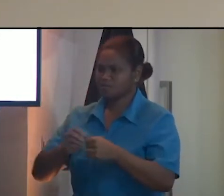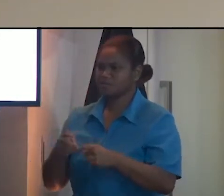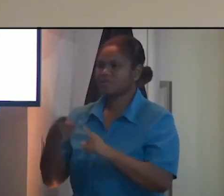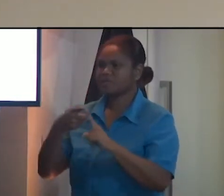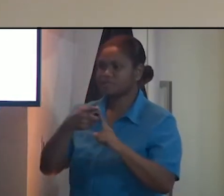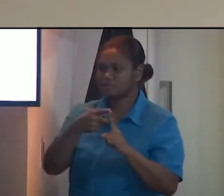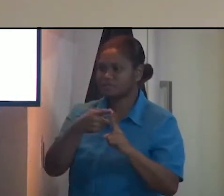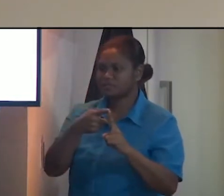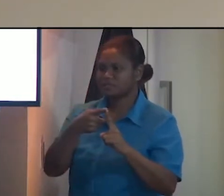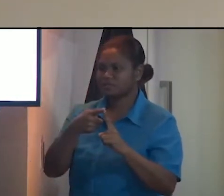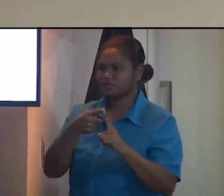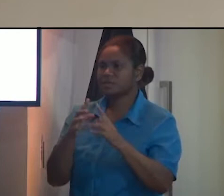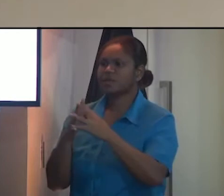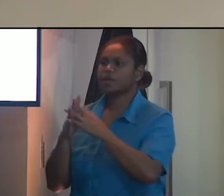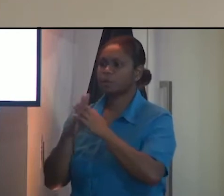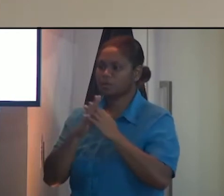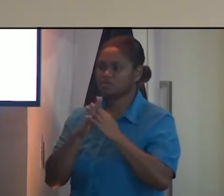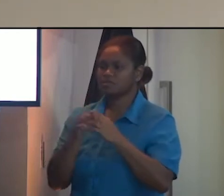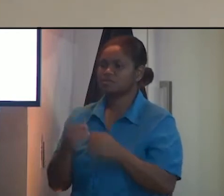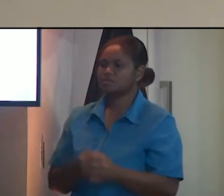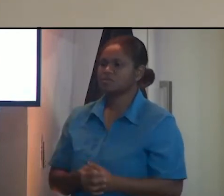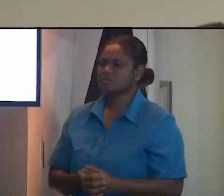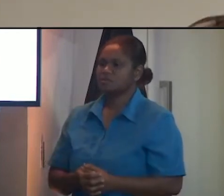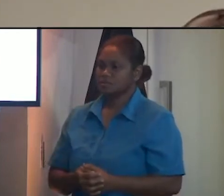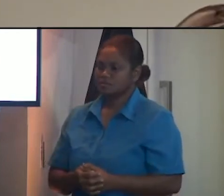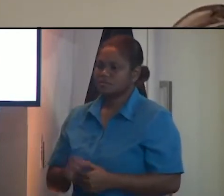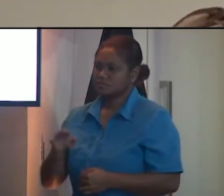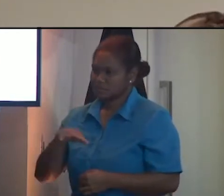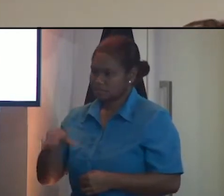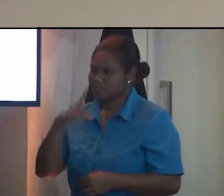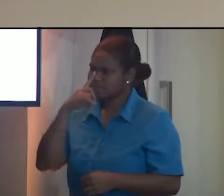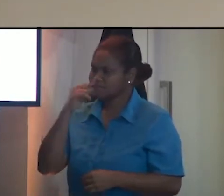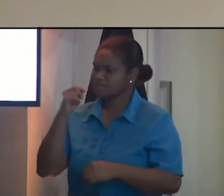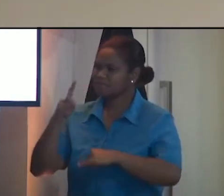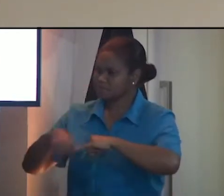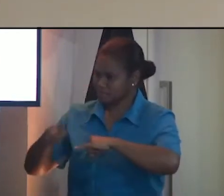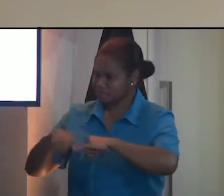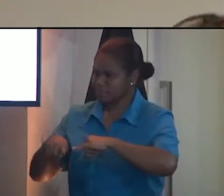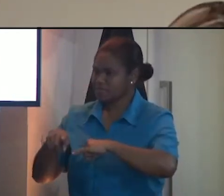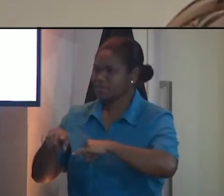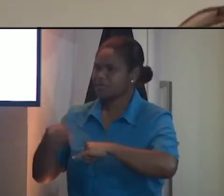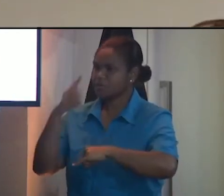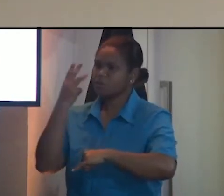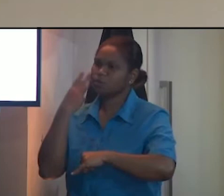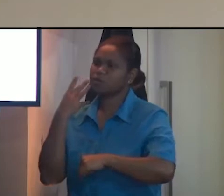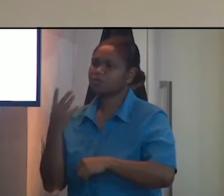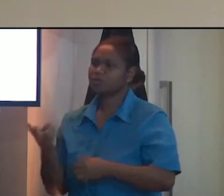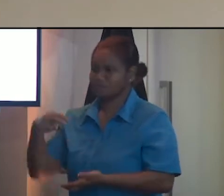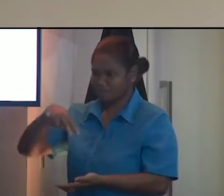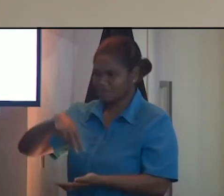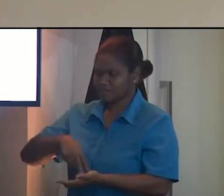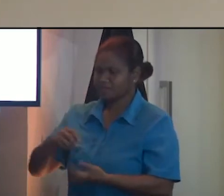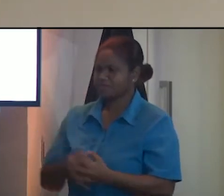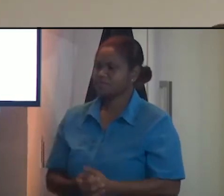And these are voted by women. So basically, it allows for the election of women where there is mandate and there is not things like